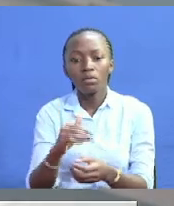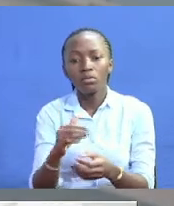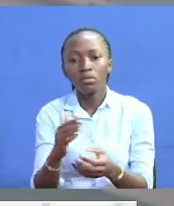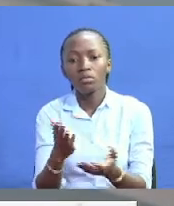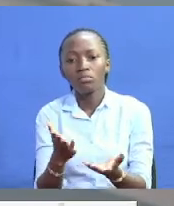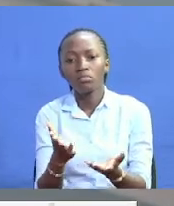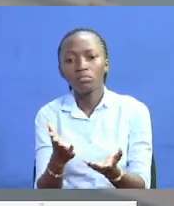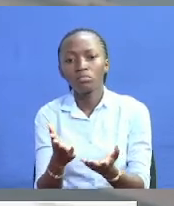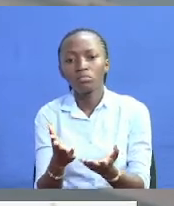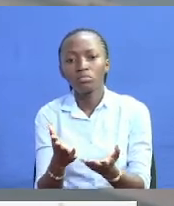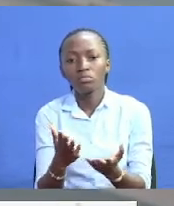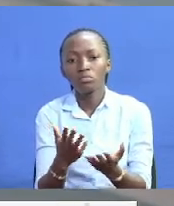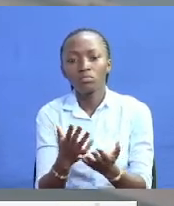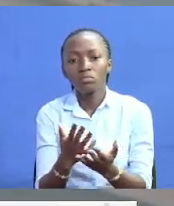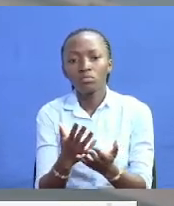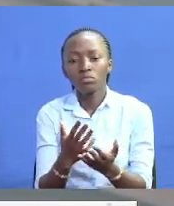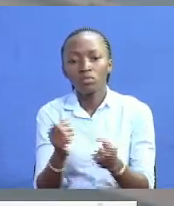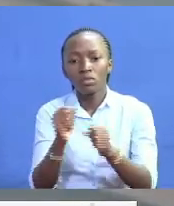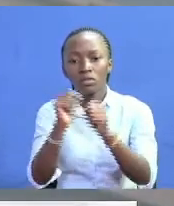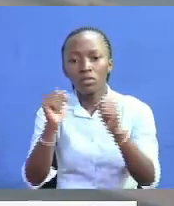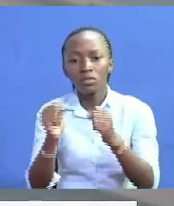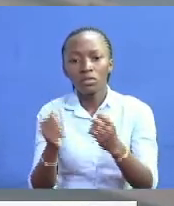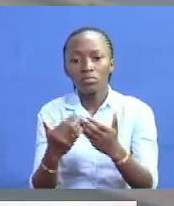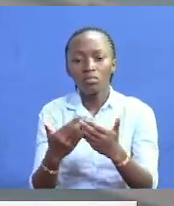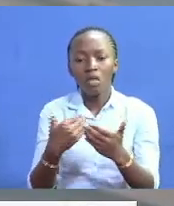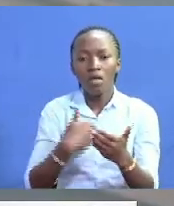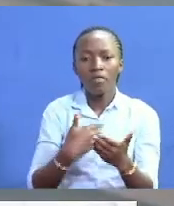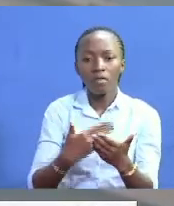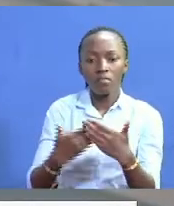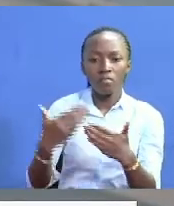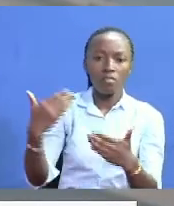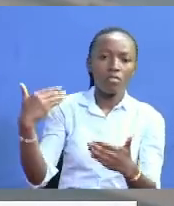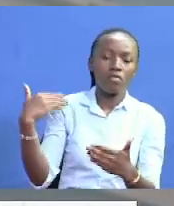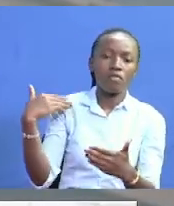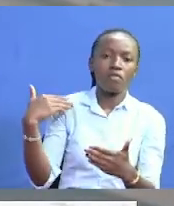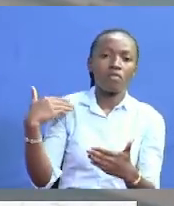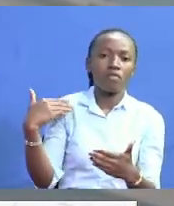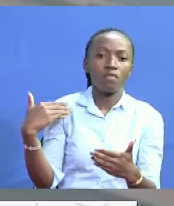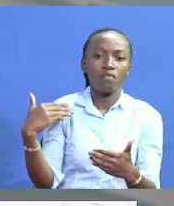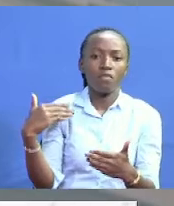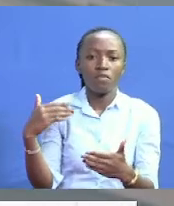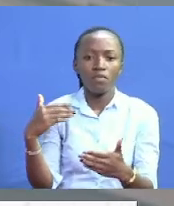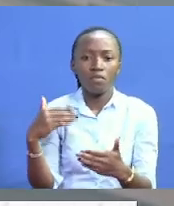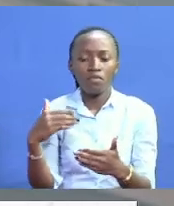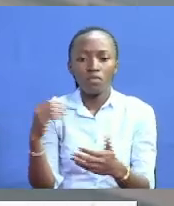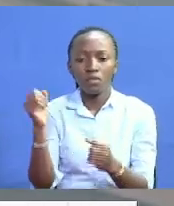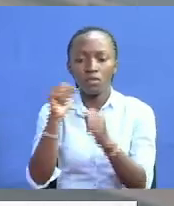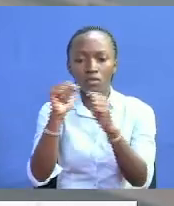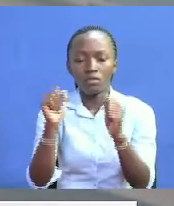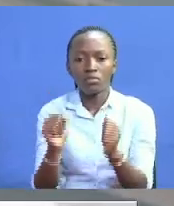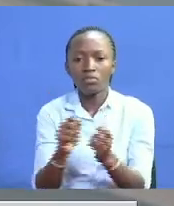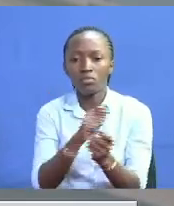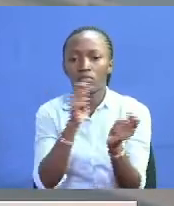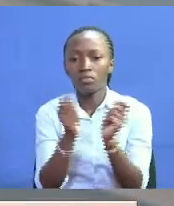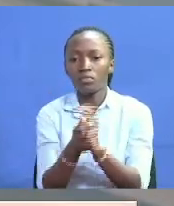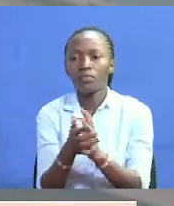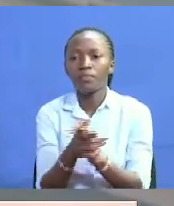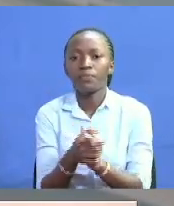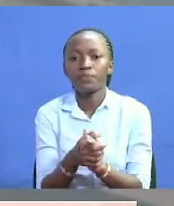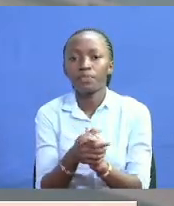voting of the system which was there previously before the delegates system, because you